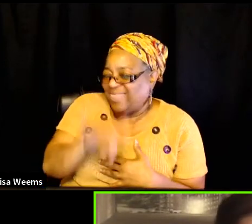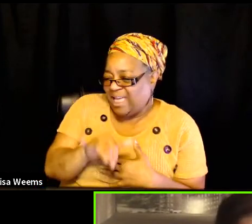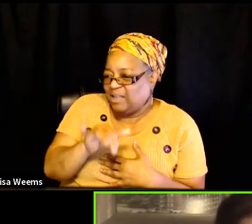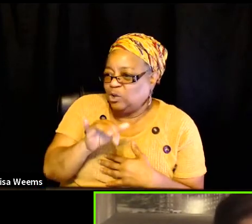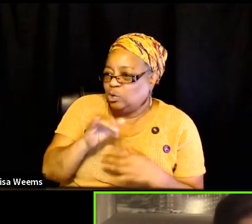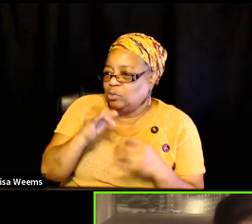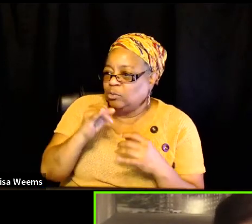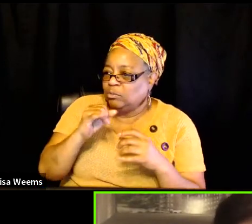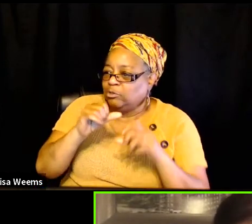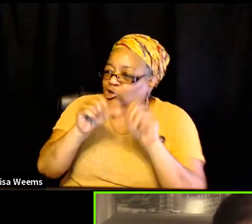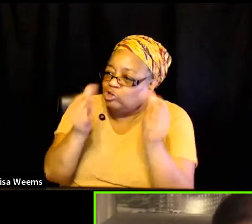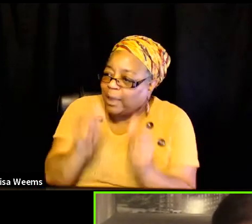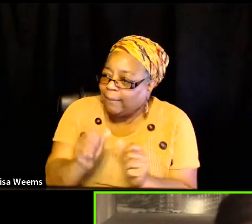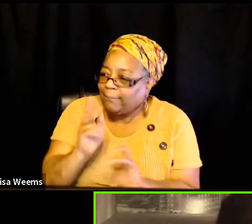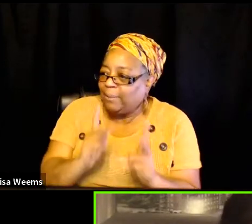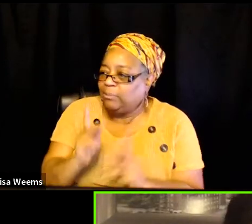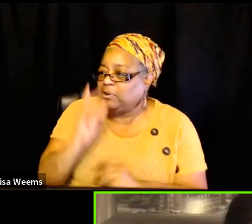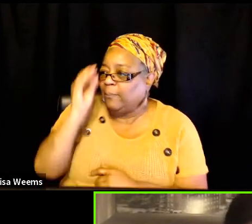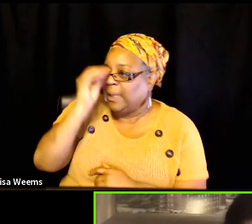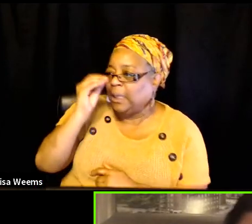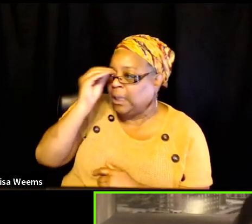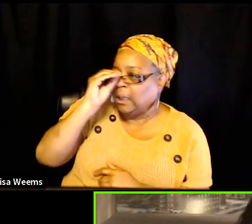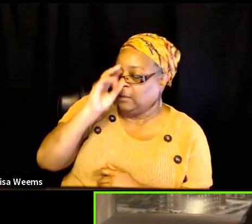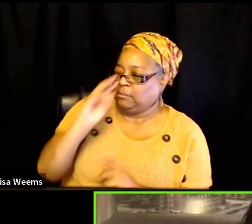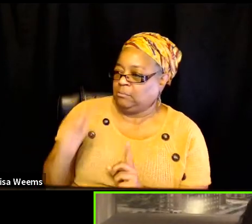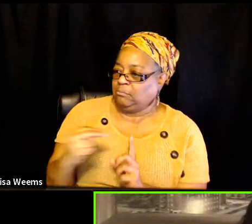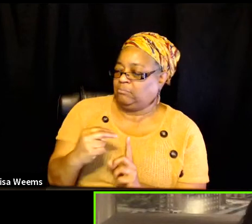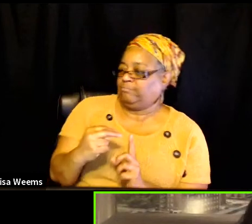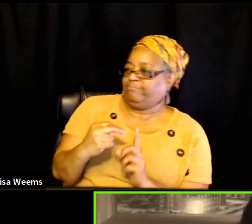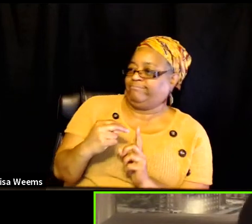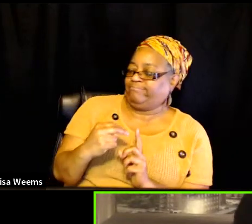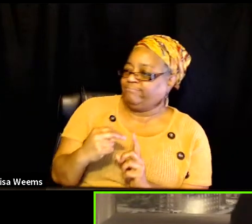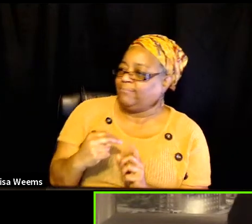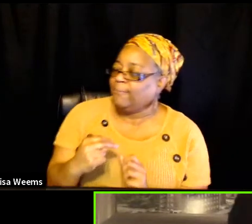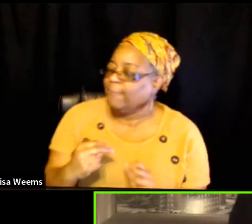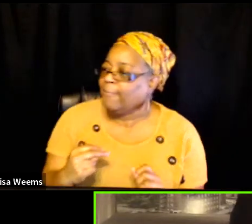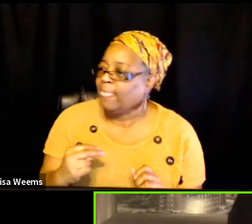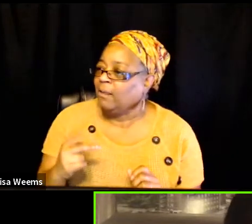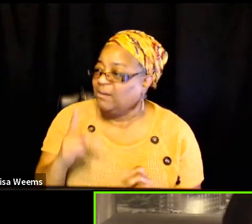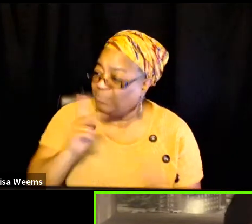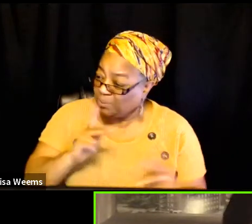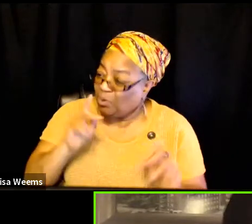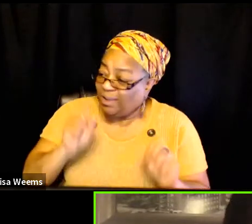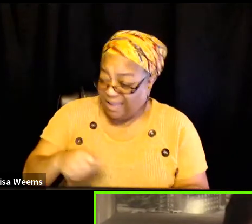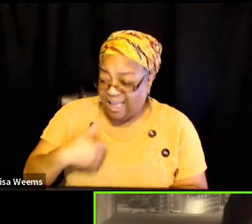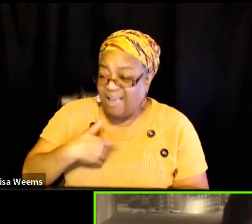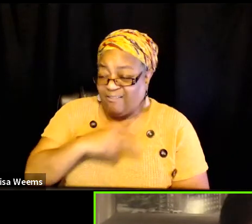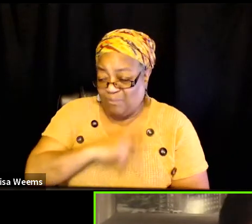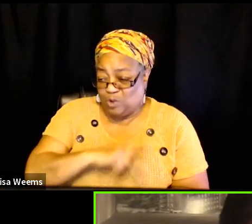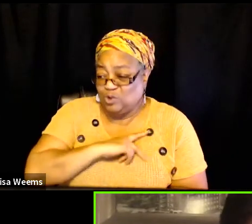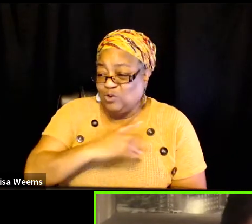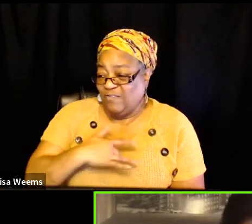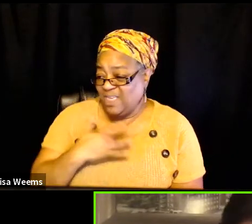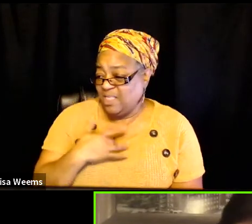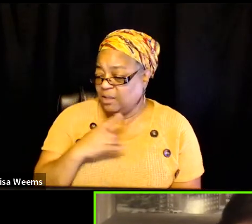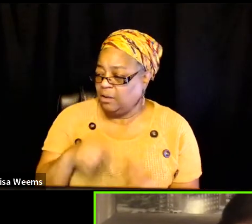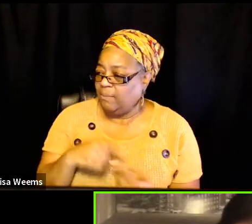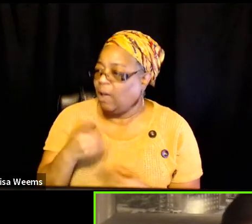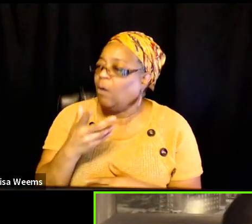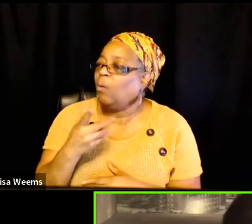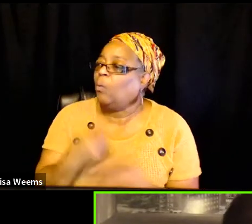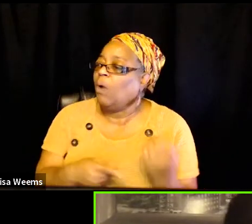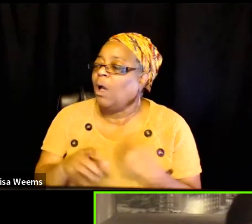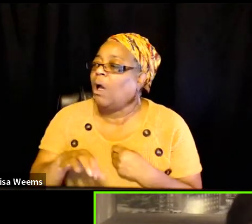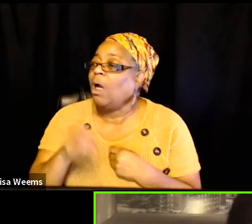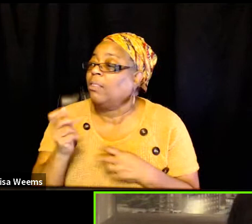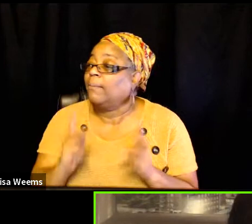me, because people can have all kinds of personal feelings about what other people are doing that they may not